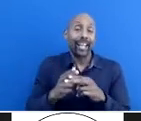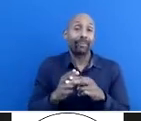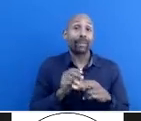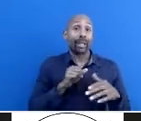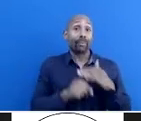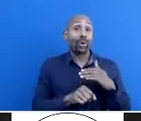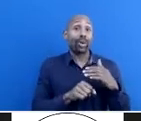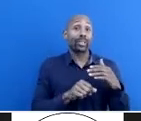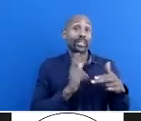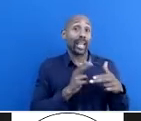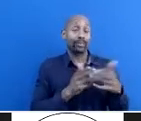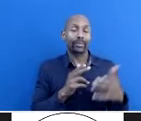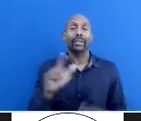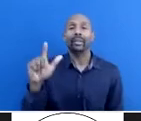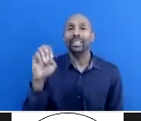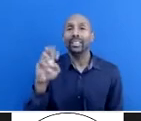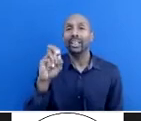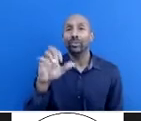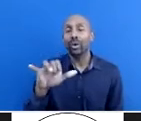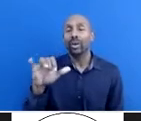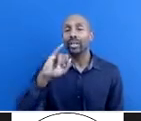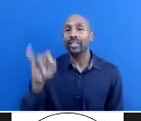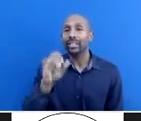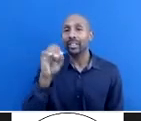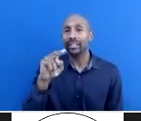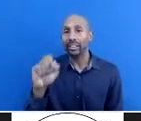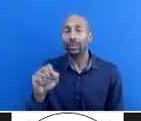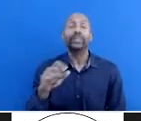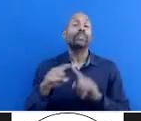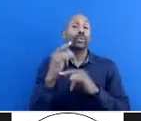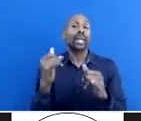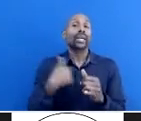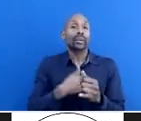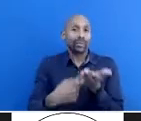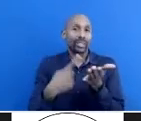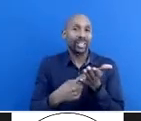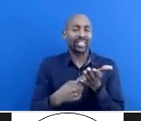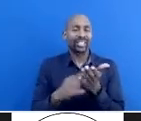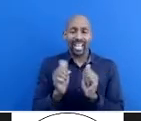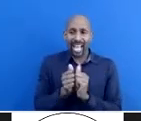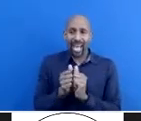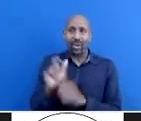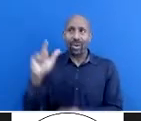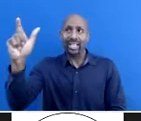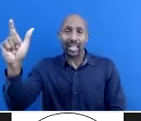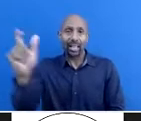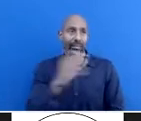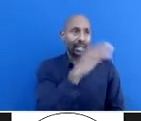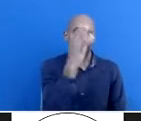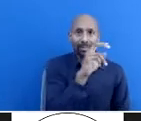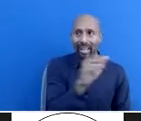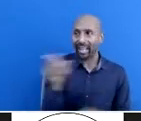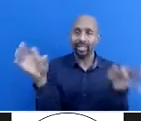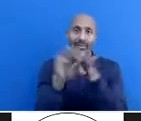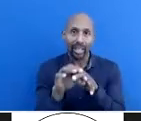we're going to talk through in this evening's discussion is the relationship between Blackness and Islam that is at the root of